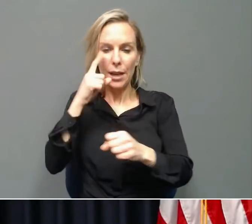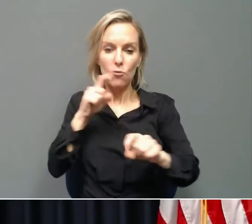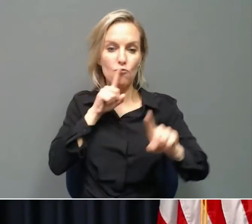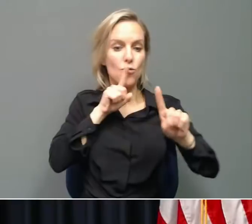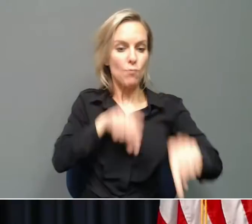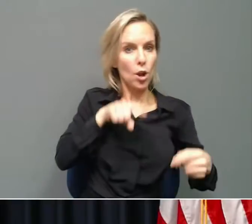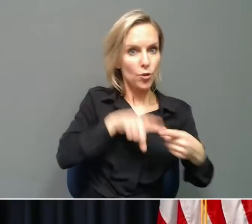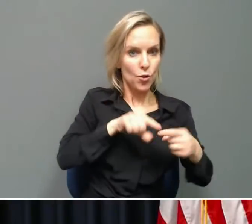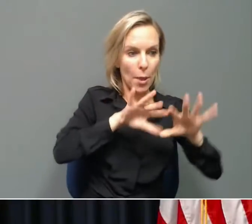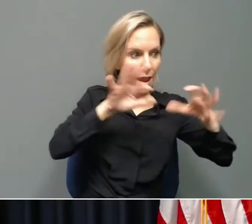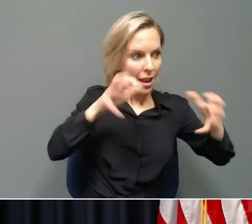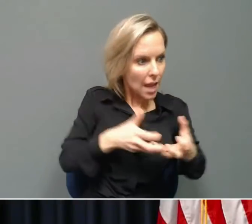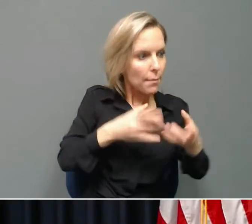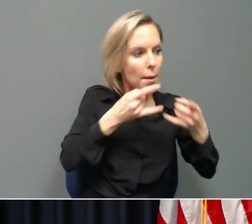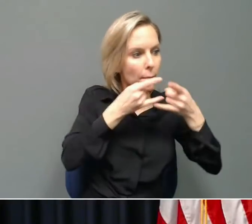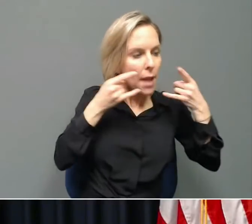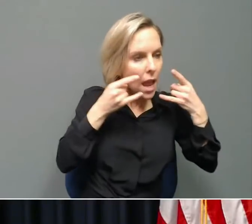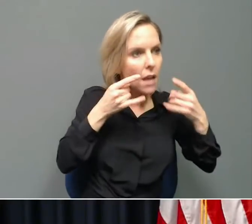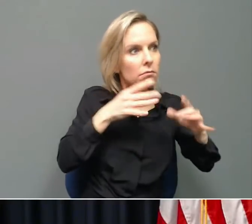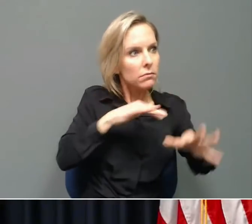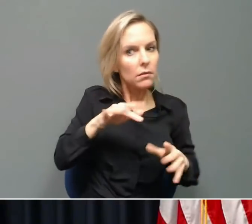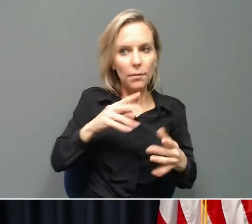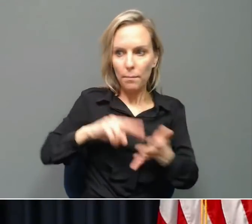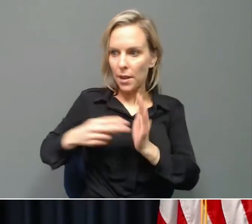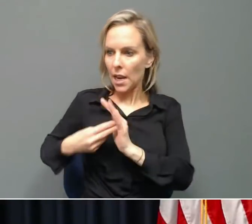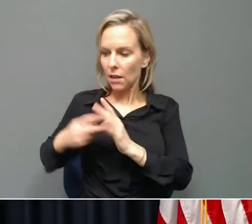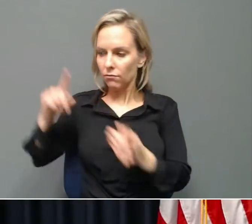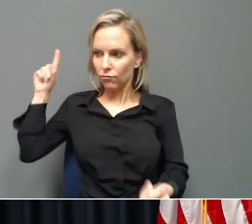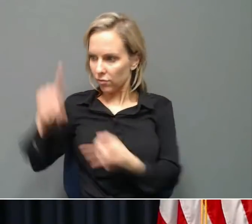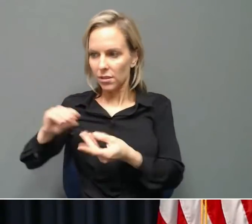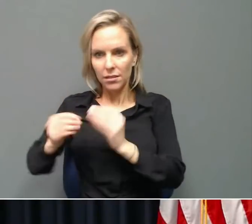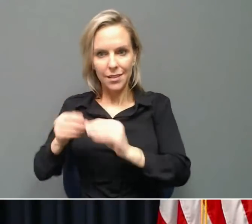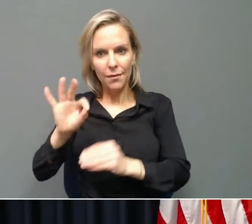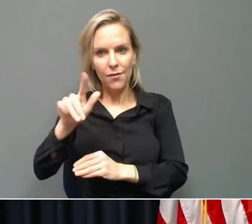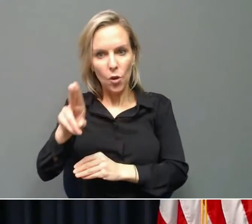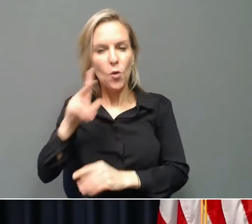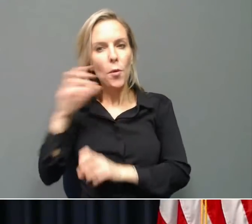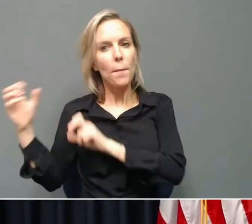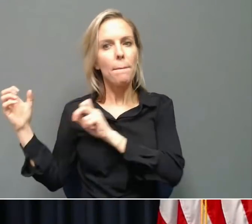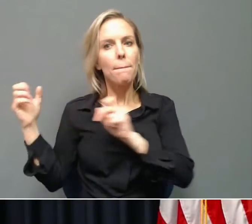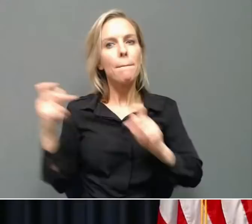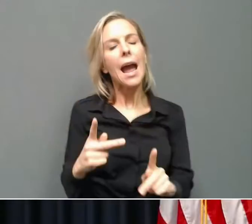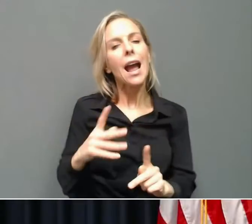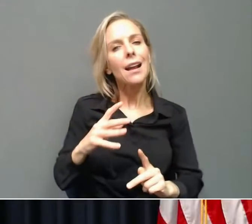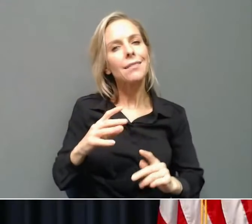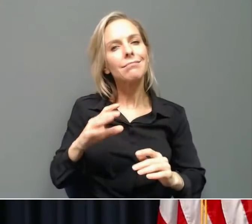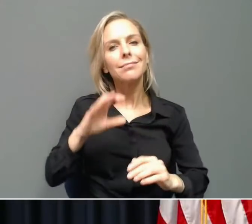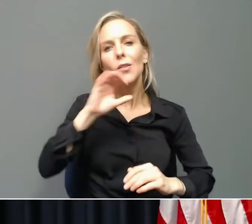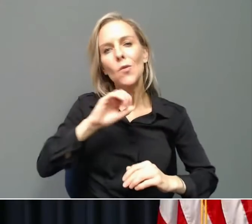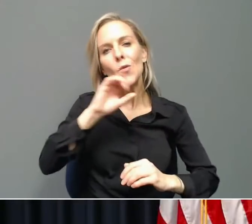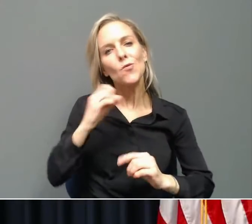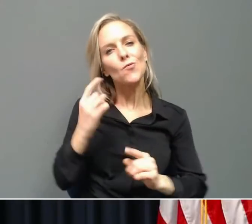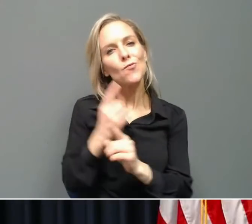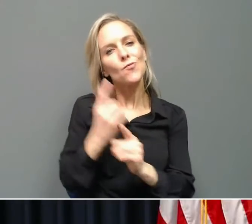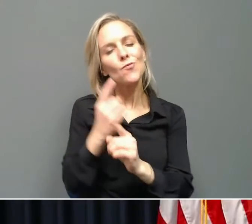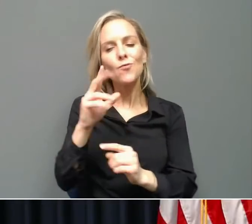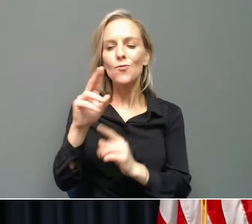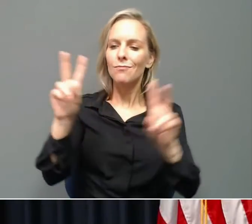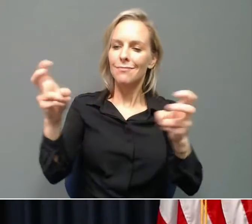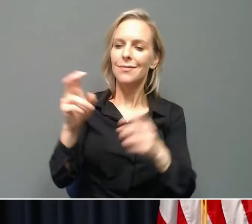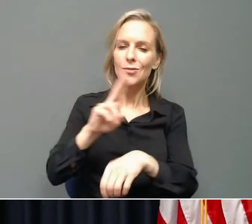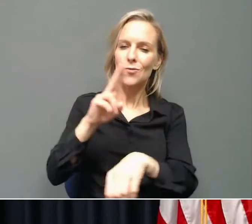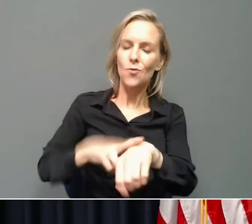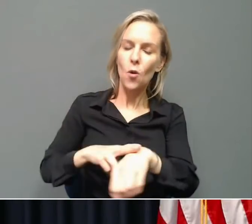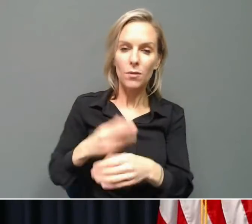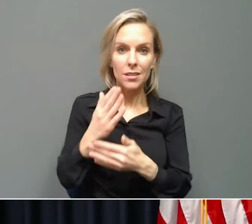And while we're going to get back to more of an old normal, there are some practices that